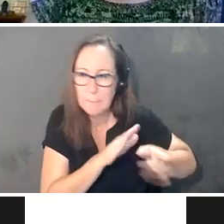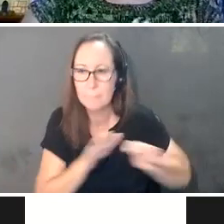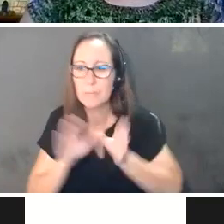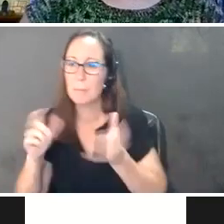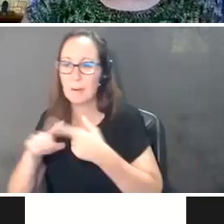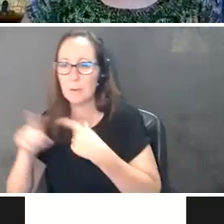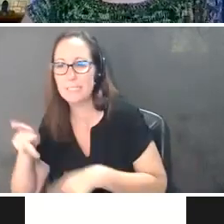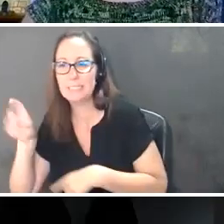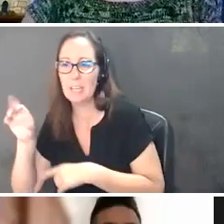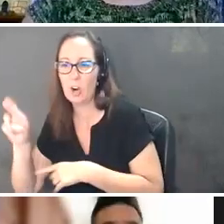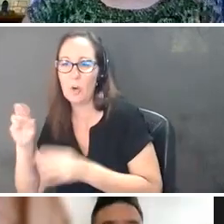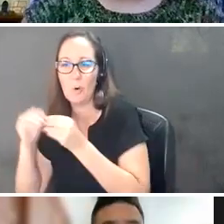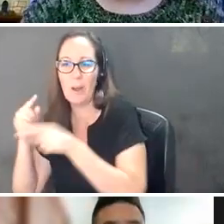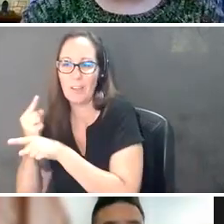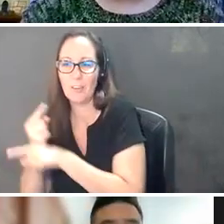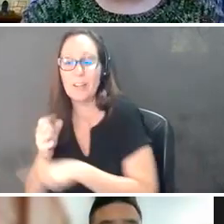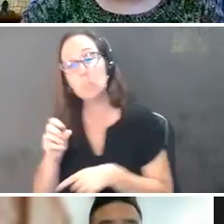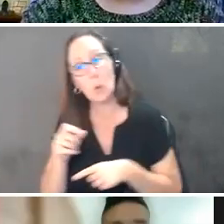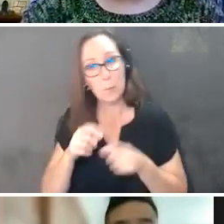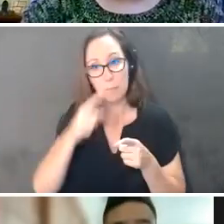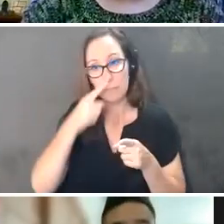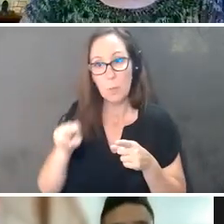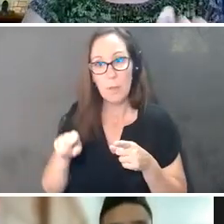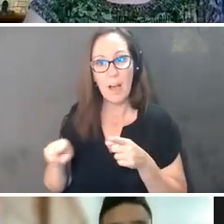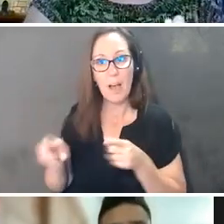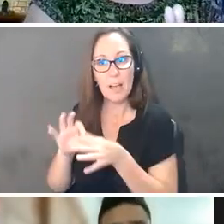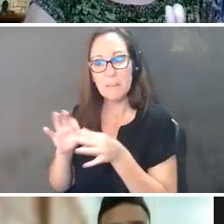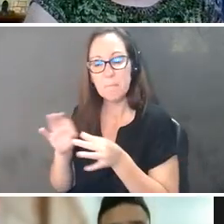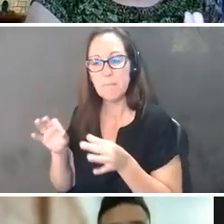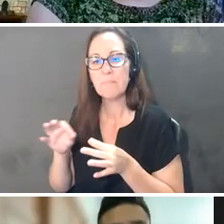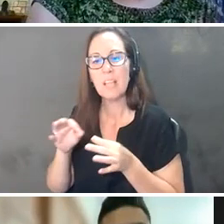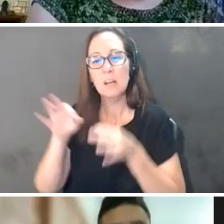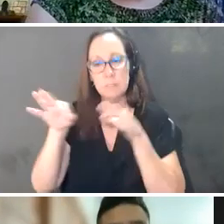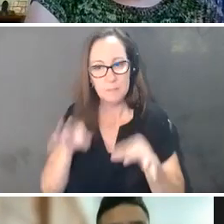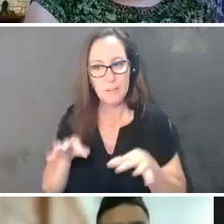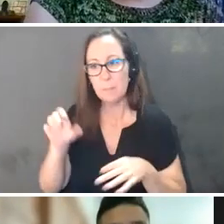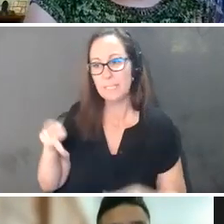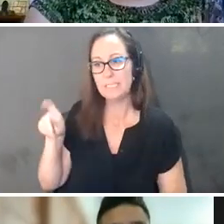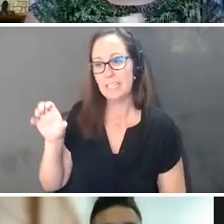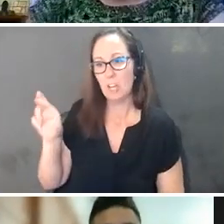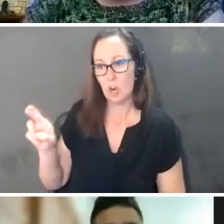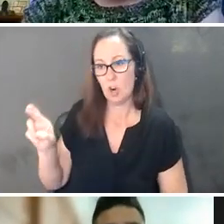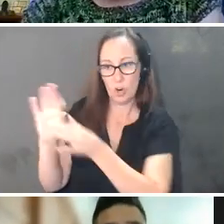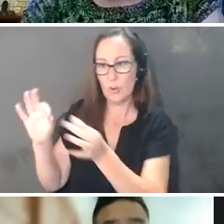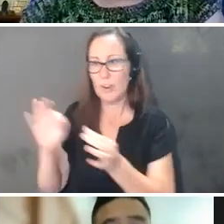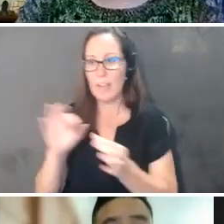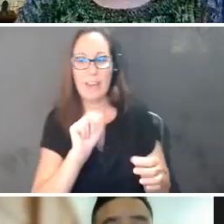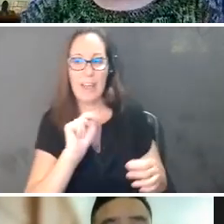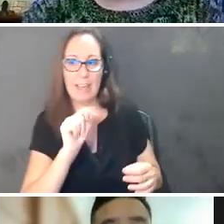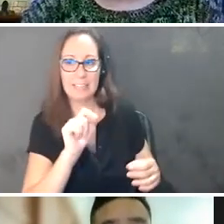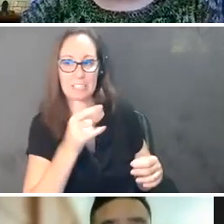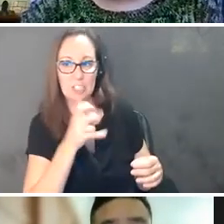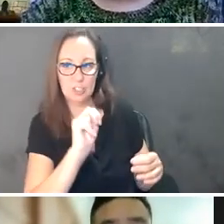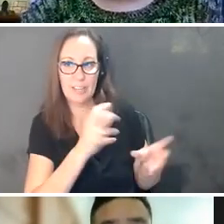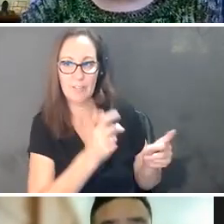And so with that, would you be able to differentiate when someone's referring to the PCR and the antigen for the